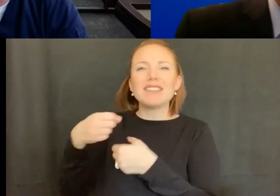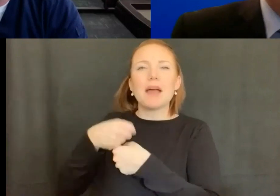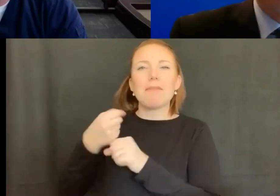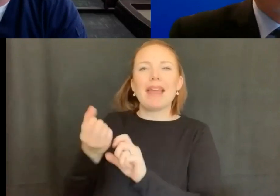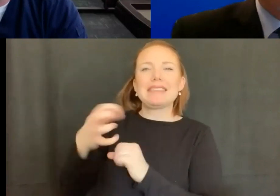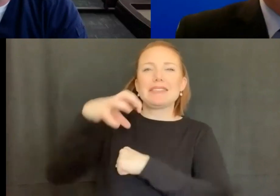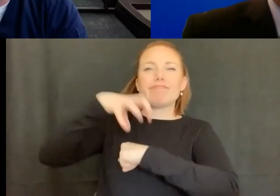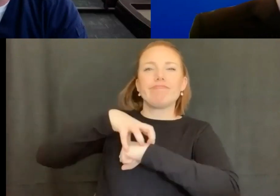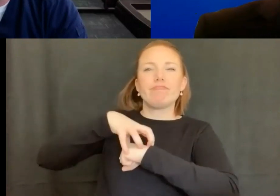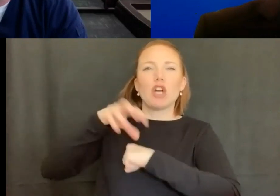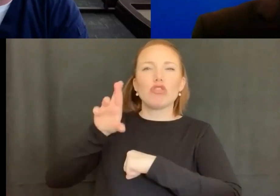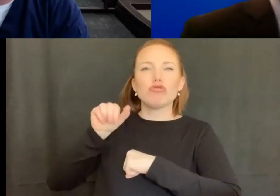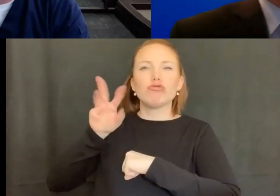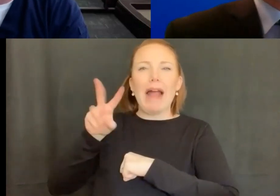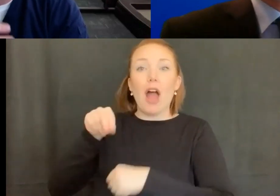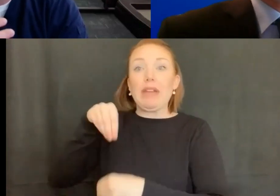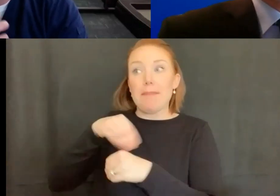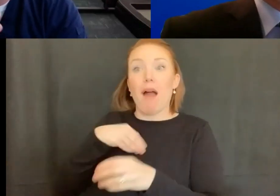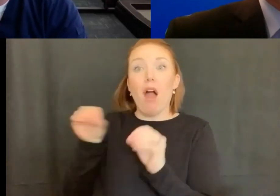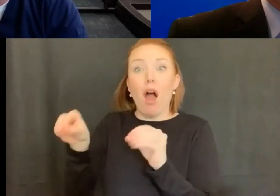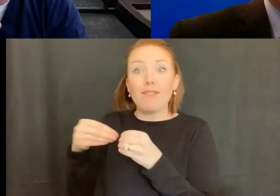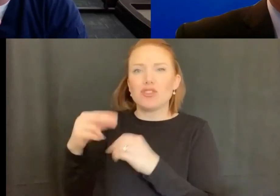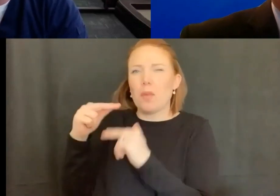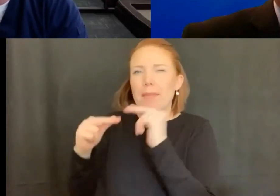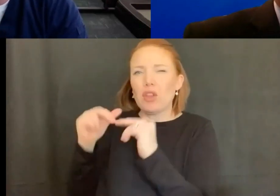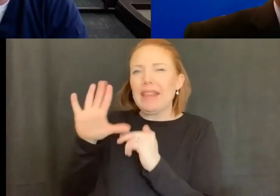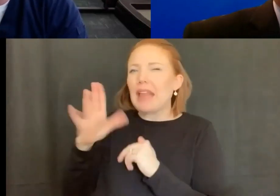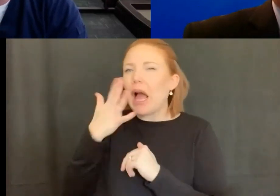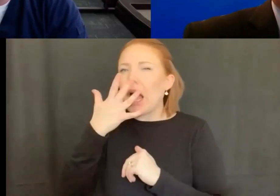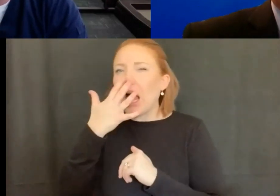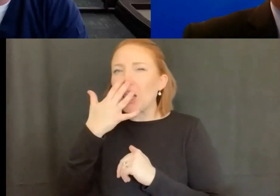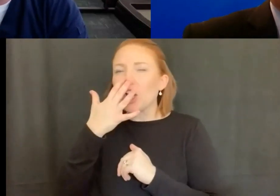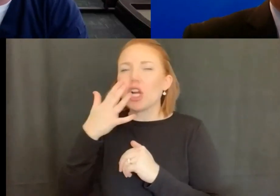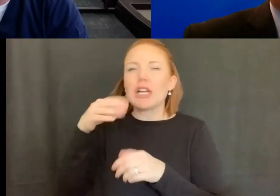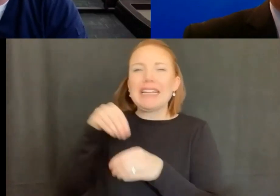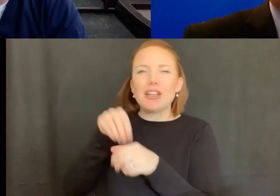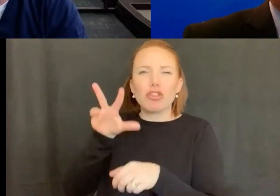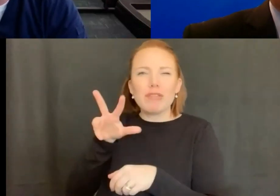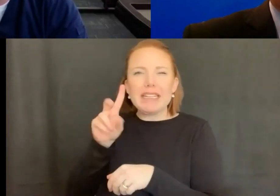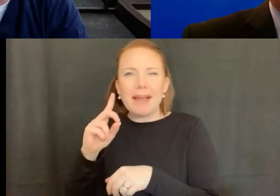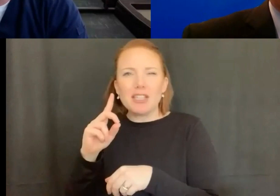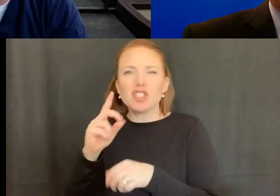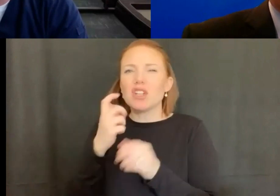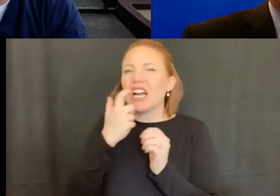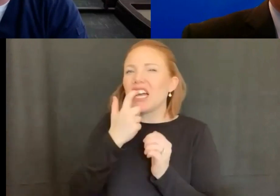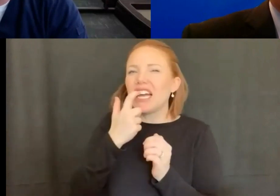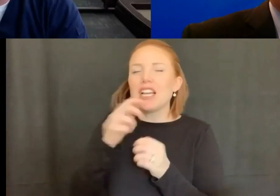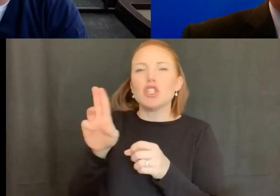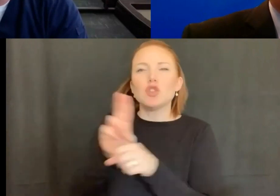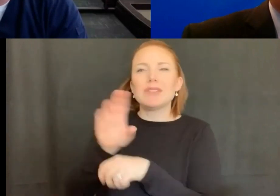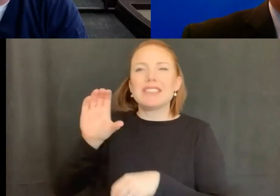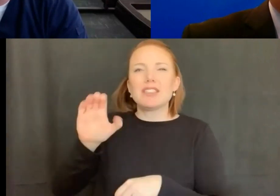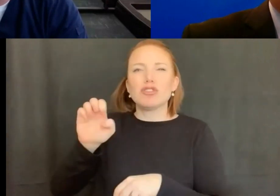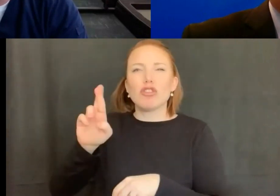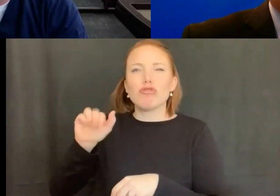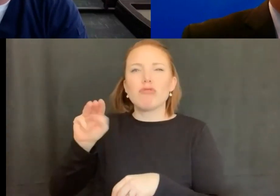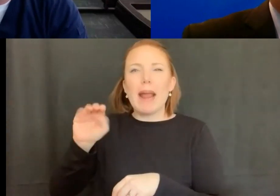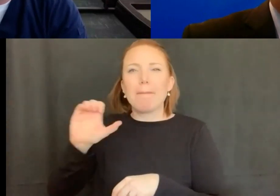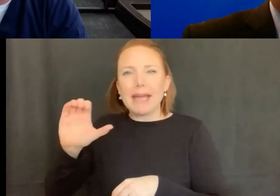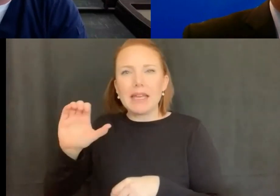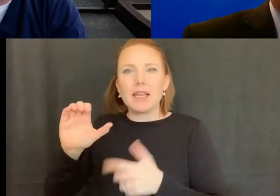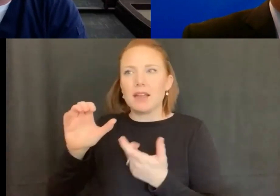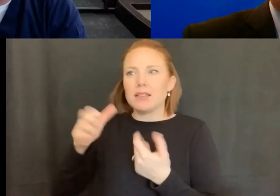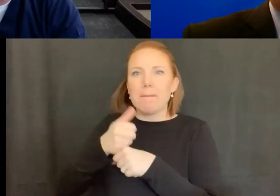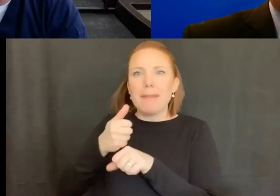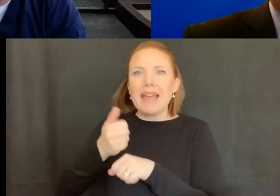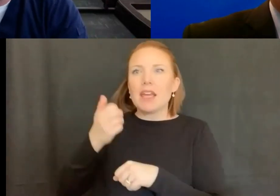in the office. And building that color in a three-dimensional way into the tooth using ceramic, you really need to understand how